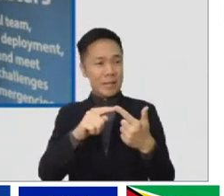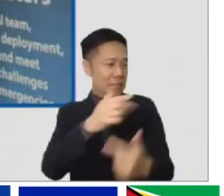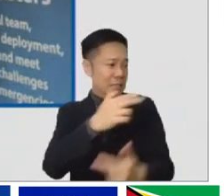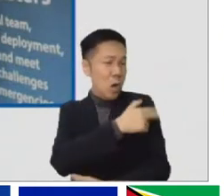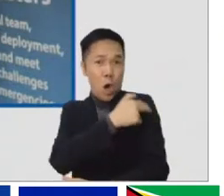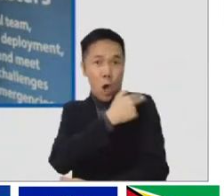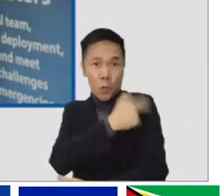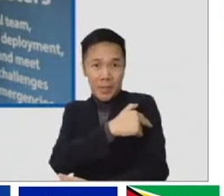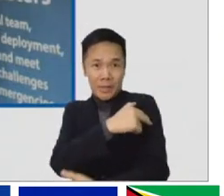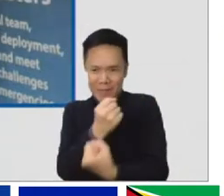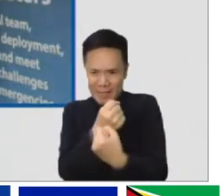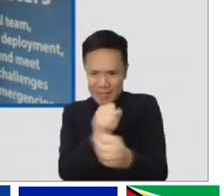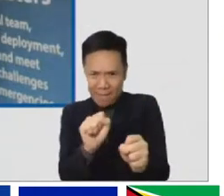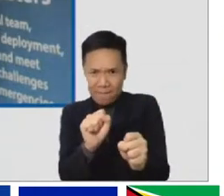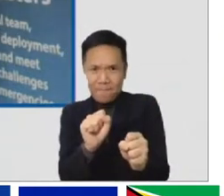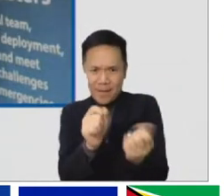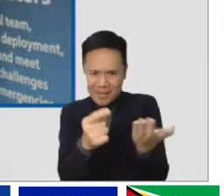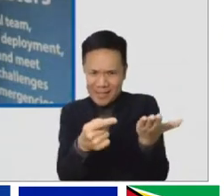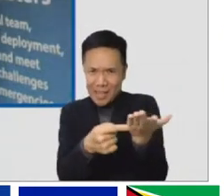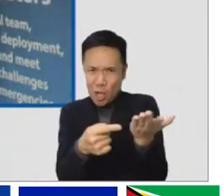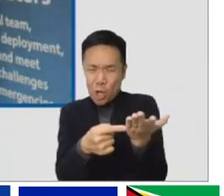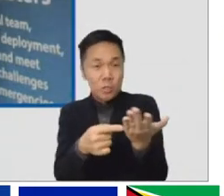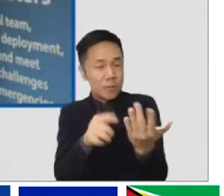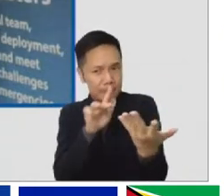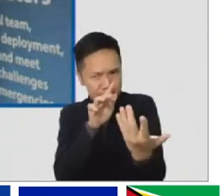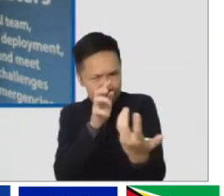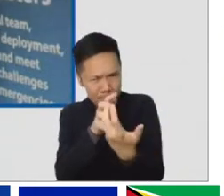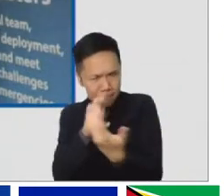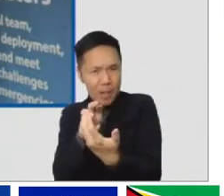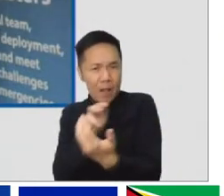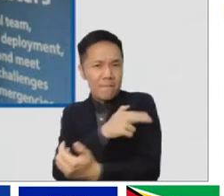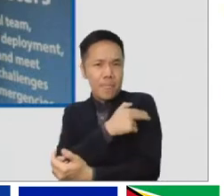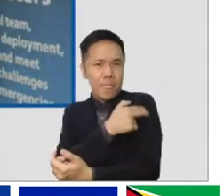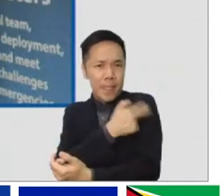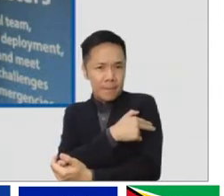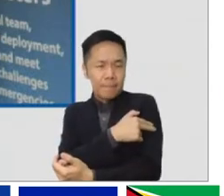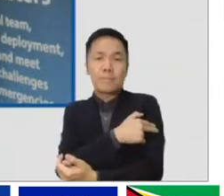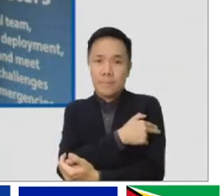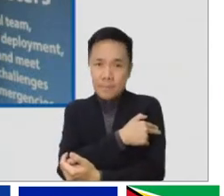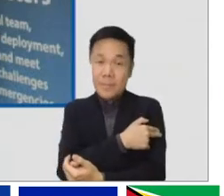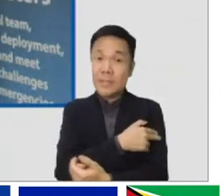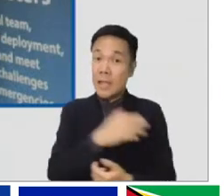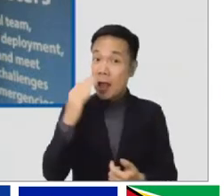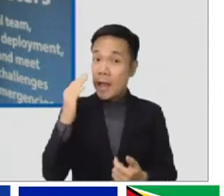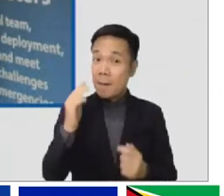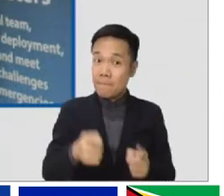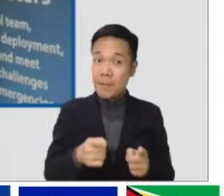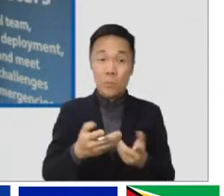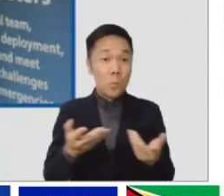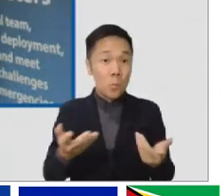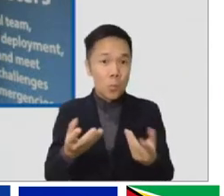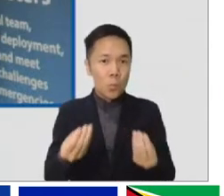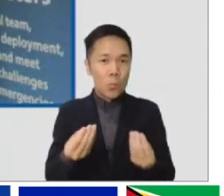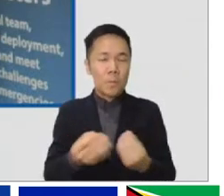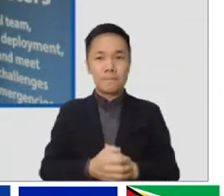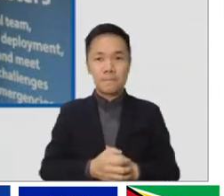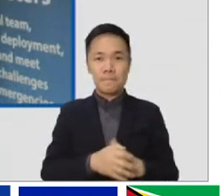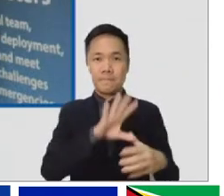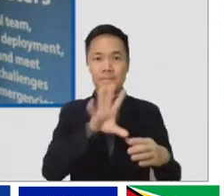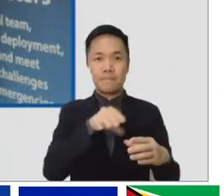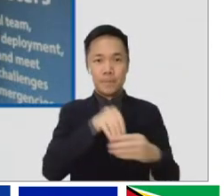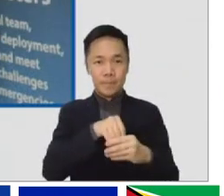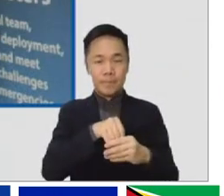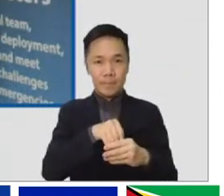and ultimately including several other issues, like, for example, the inclusion of people with